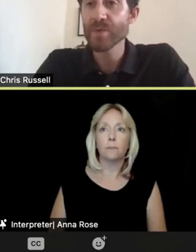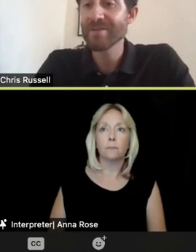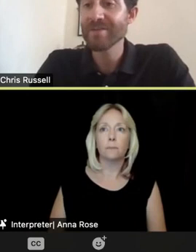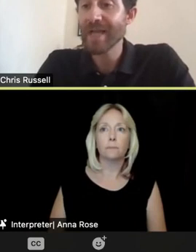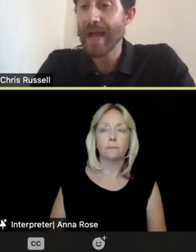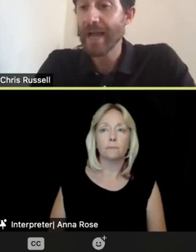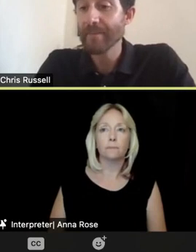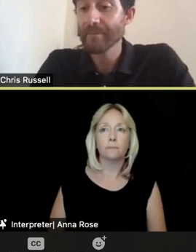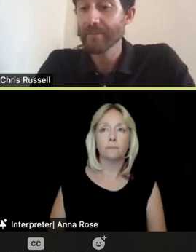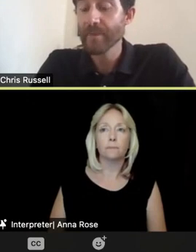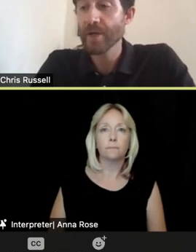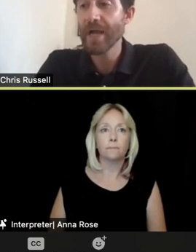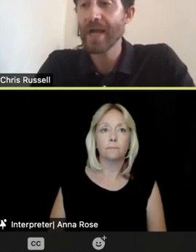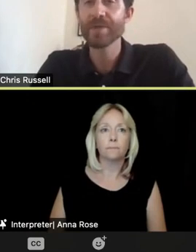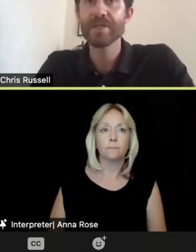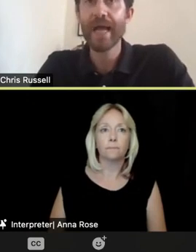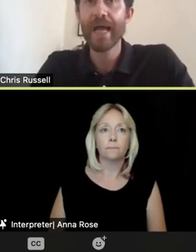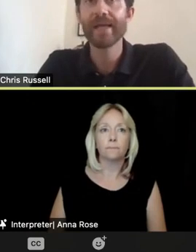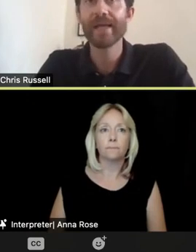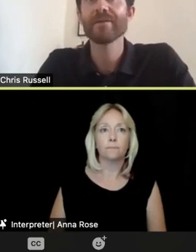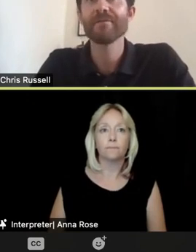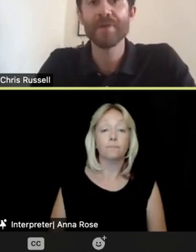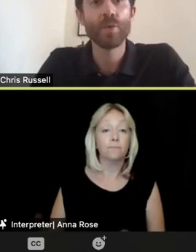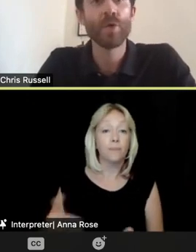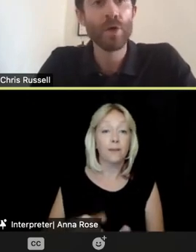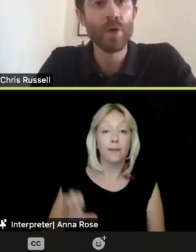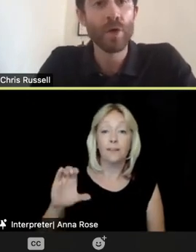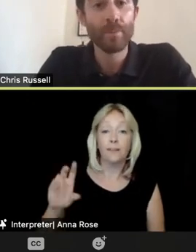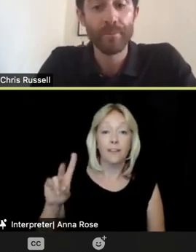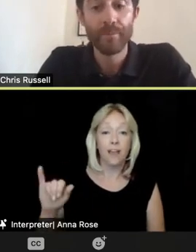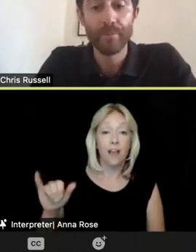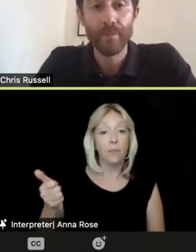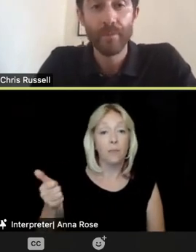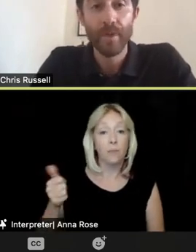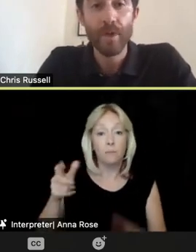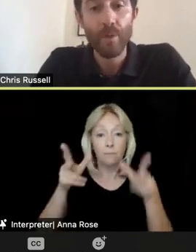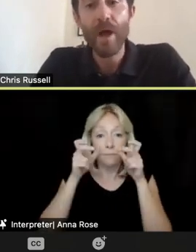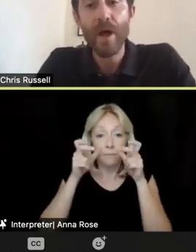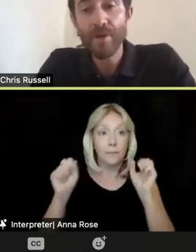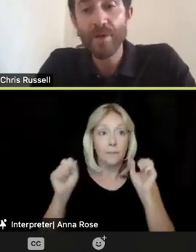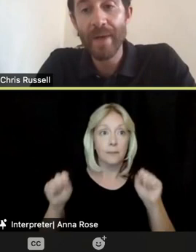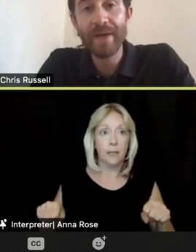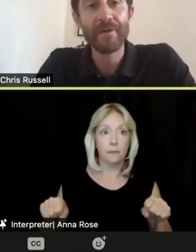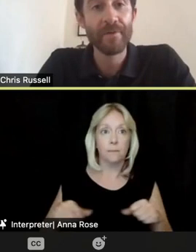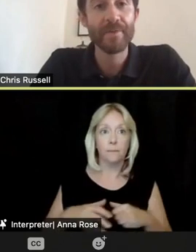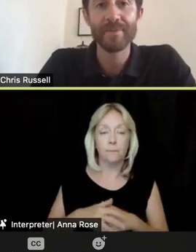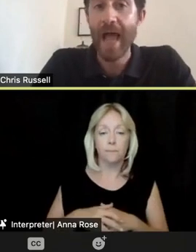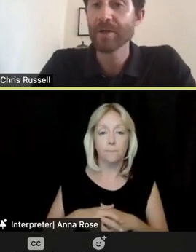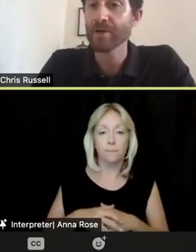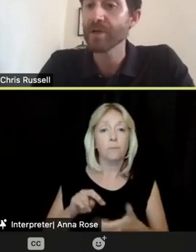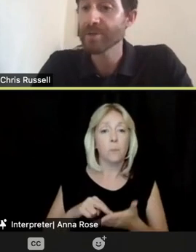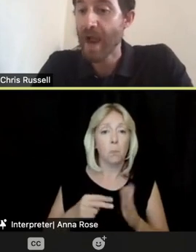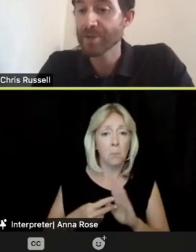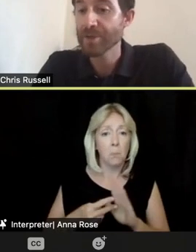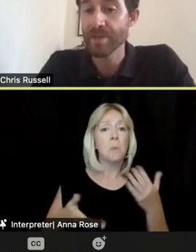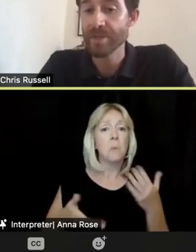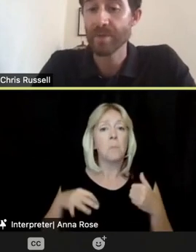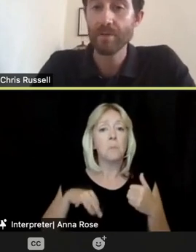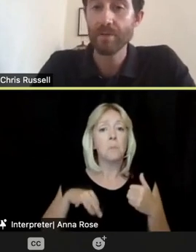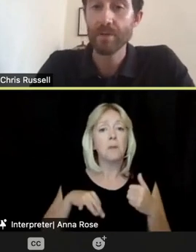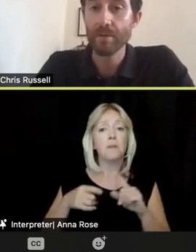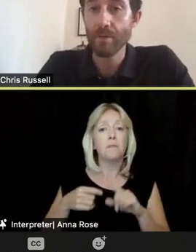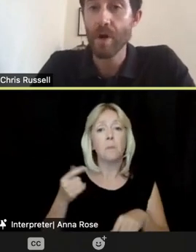For kids with CVI, a child with CVI is a visual learner who may also benefit from some tactile